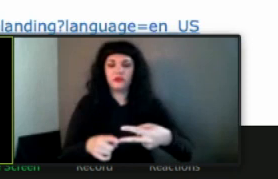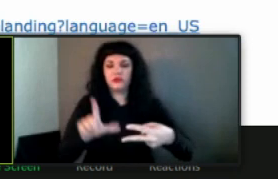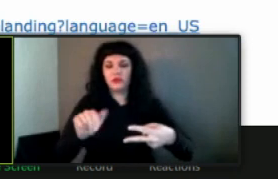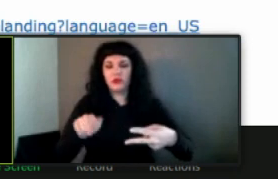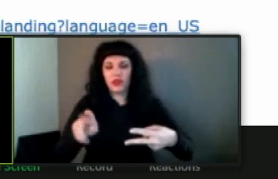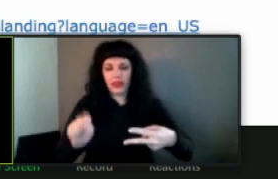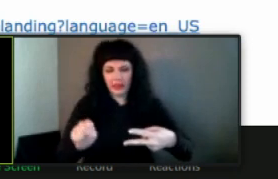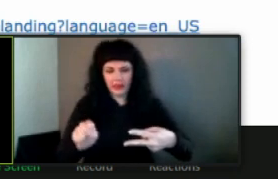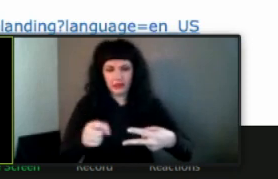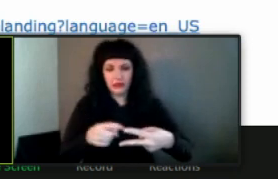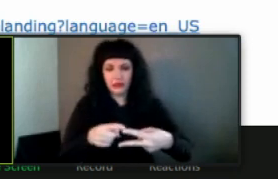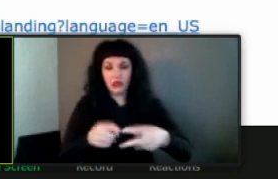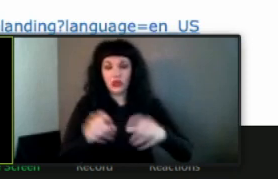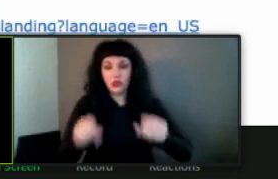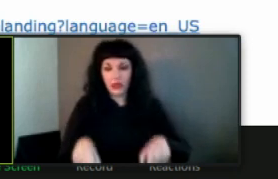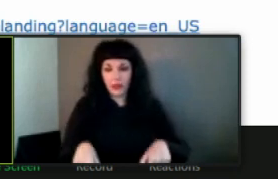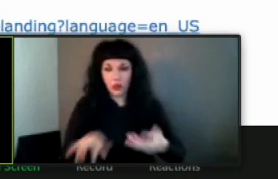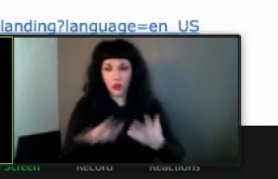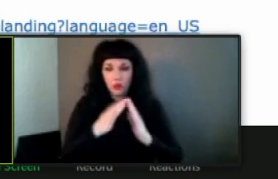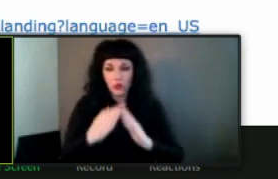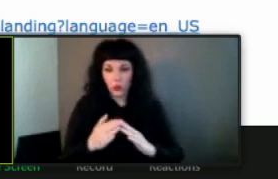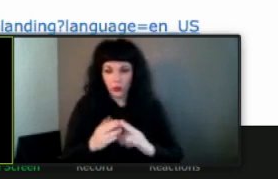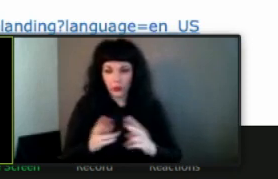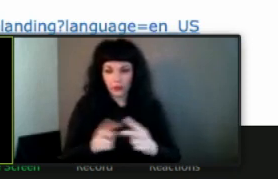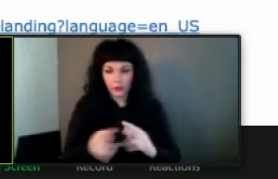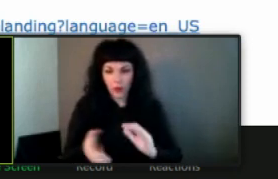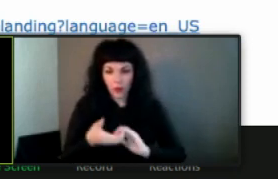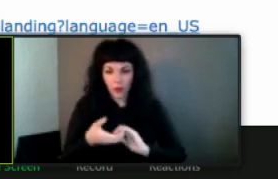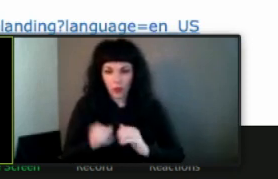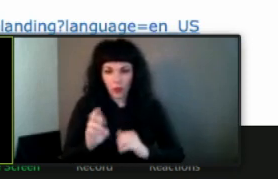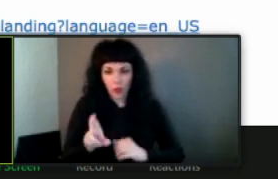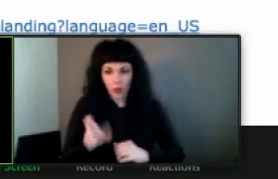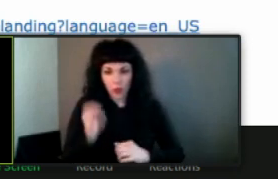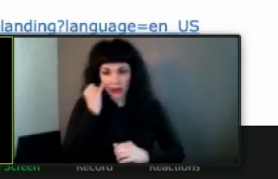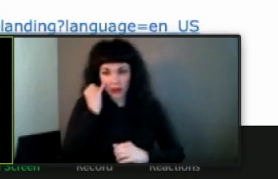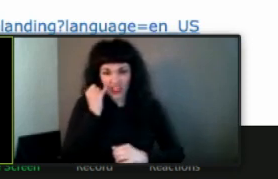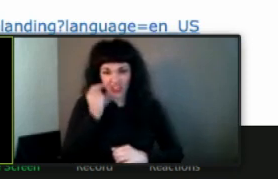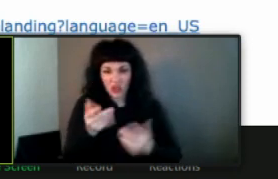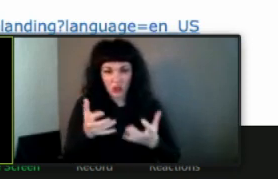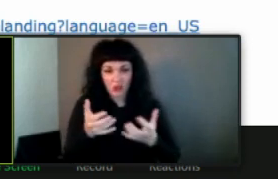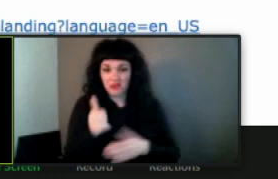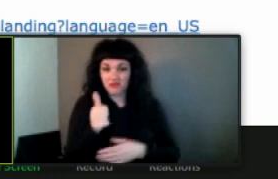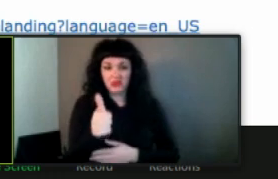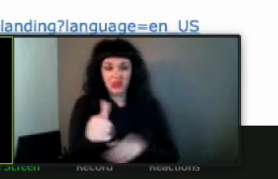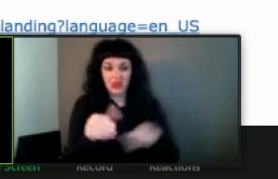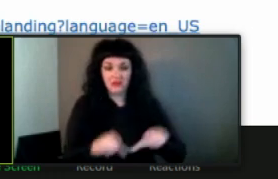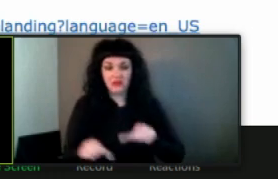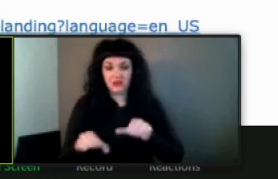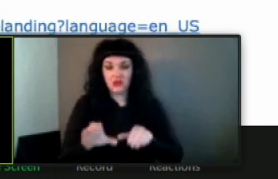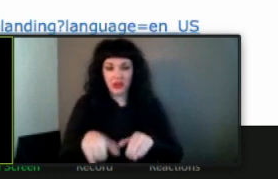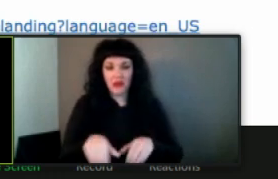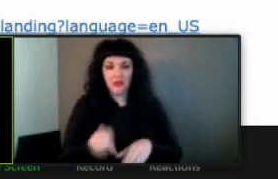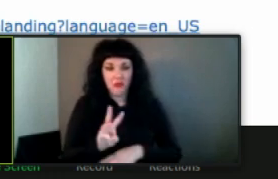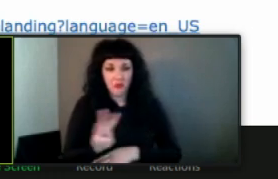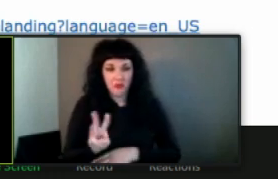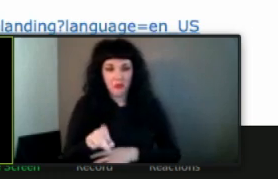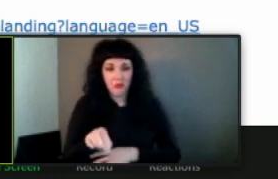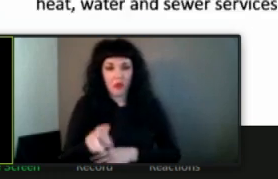community partner, or if people just want to use the portal themselves, the portal is listed. Next